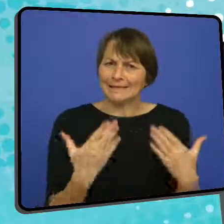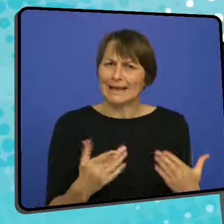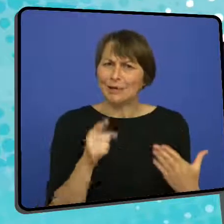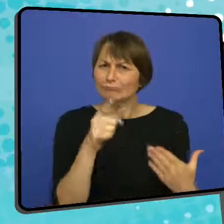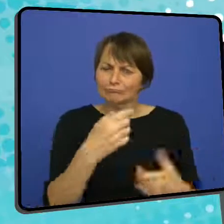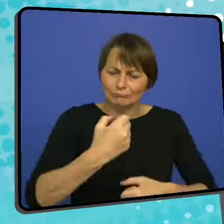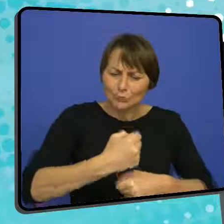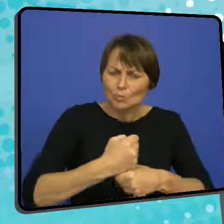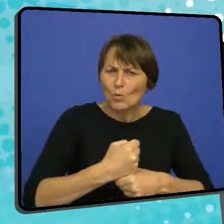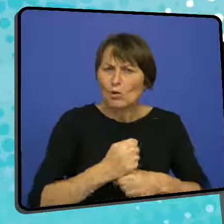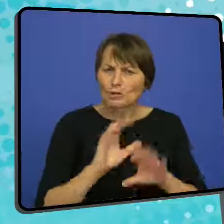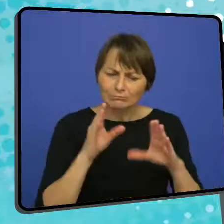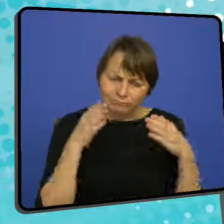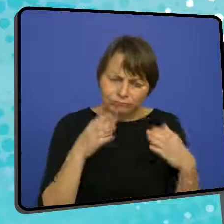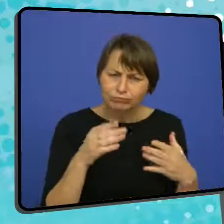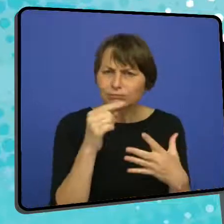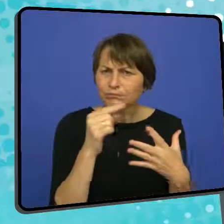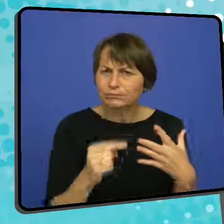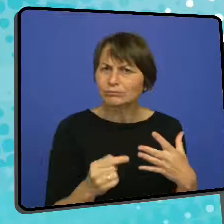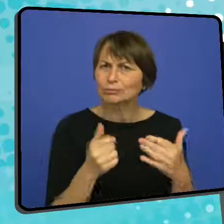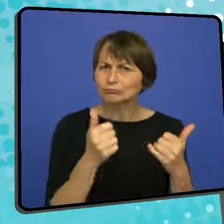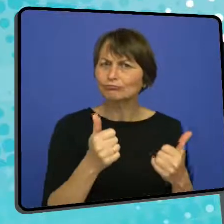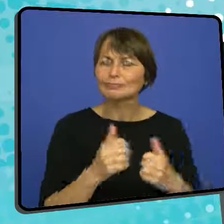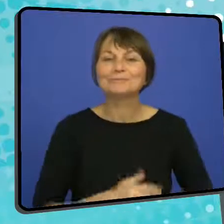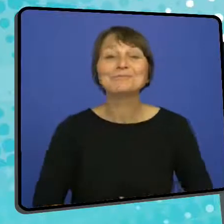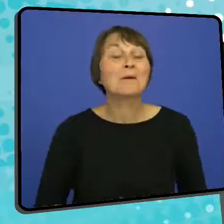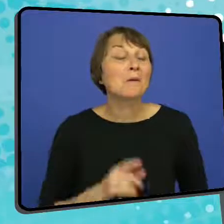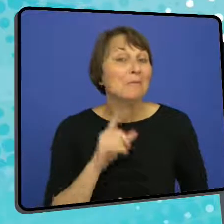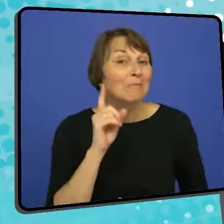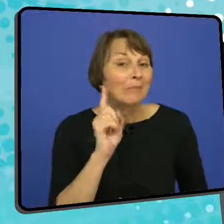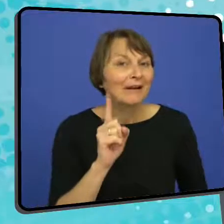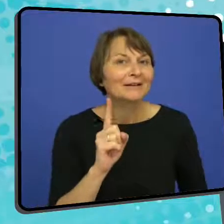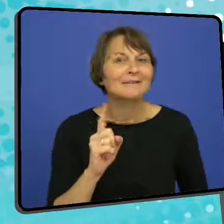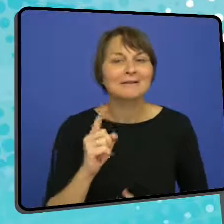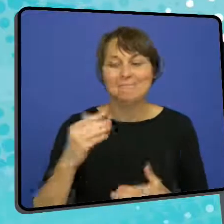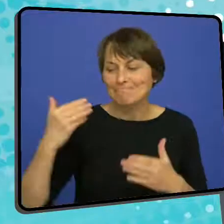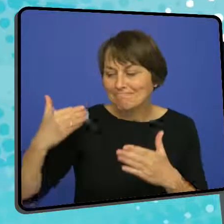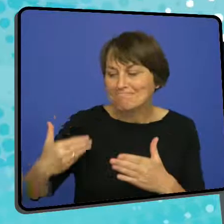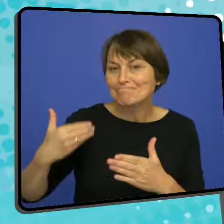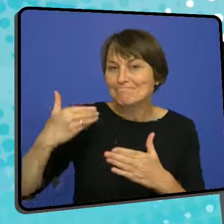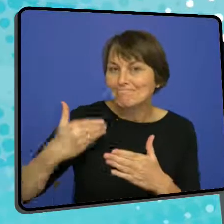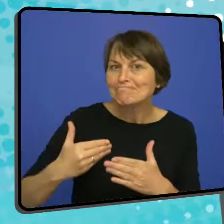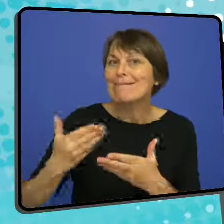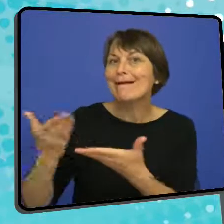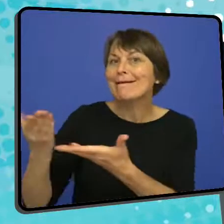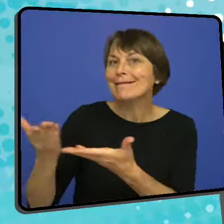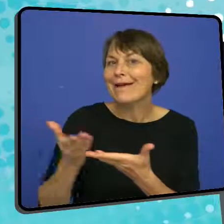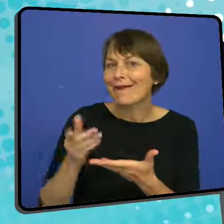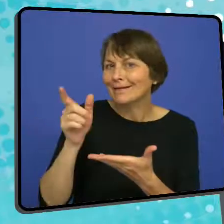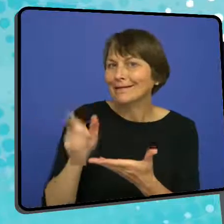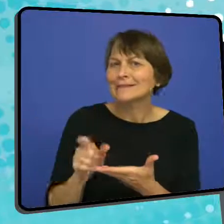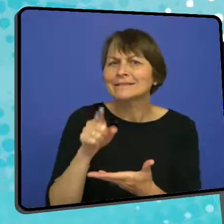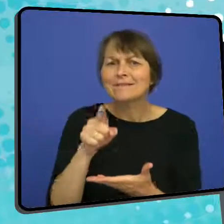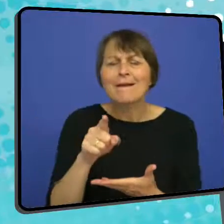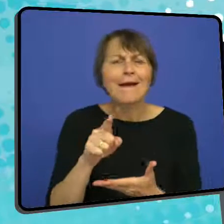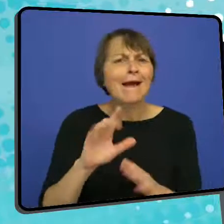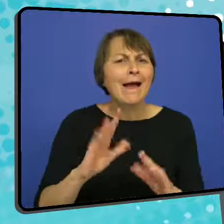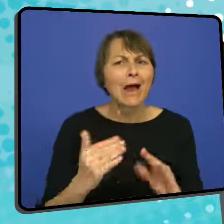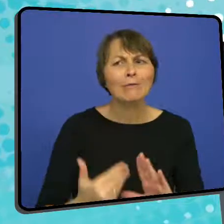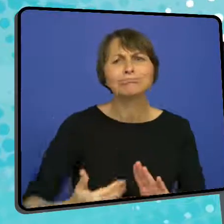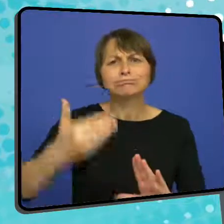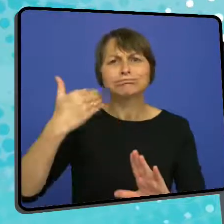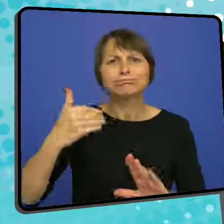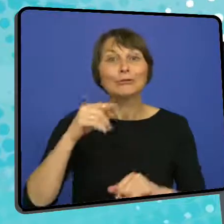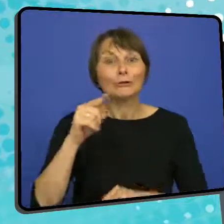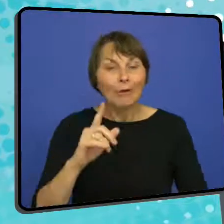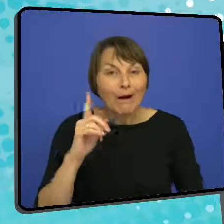what you're working on. But we always ask our guests a bit about how you got into AI. So can you tell me what your kind of